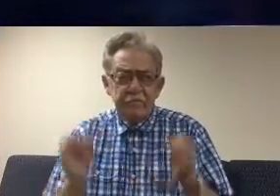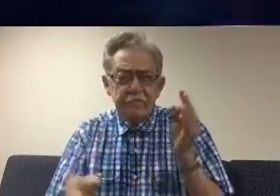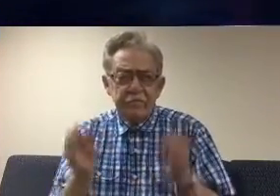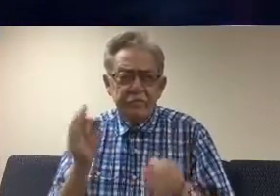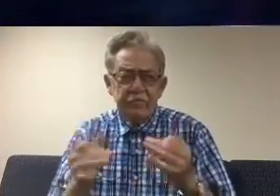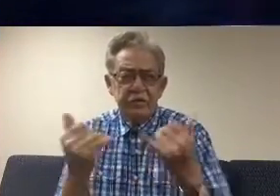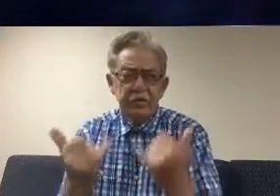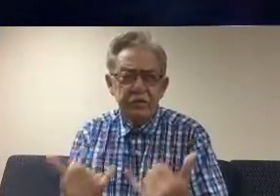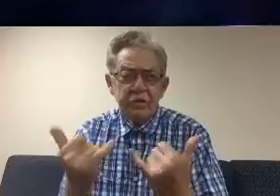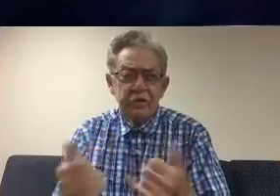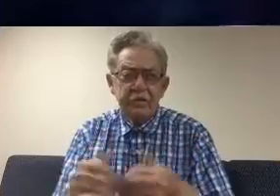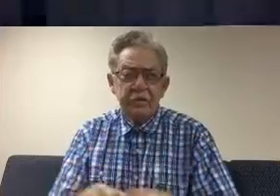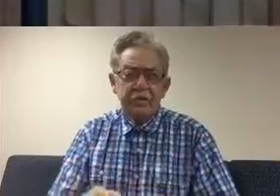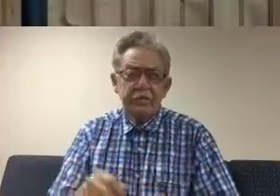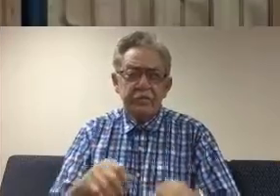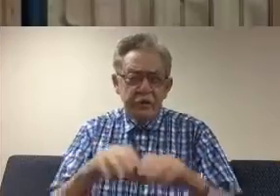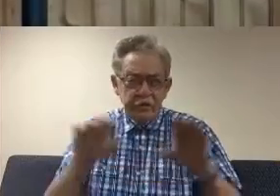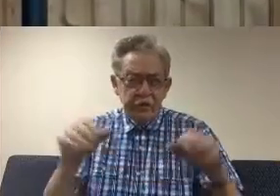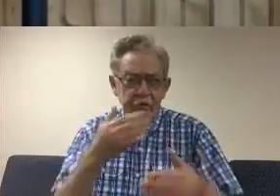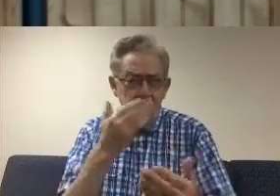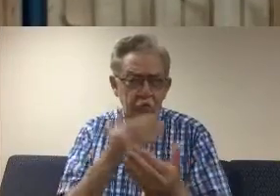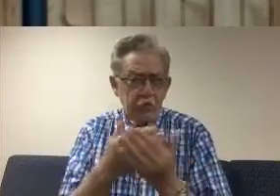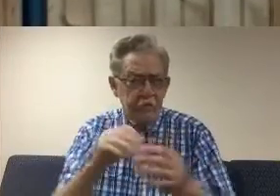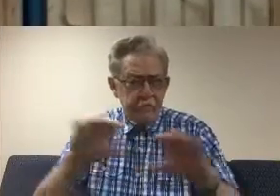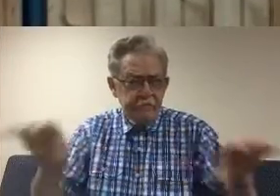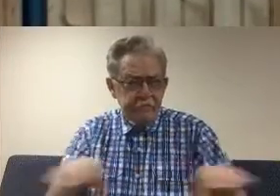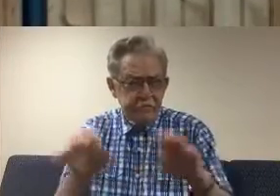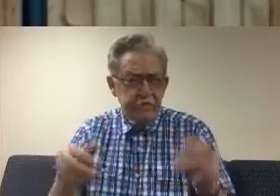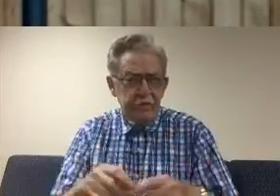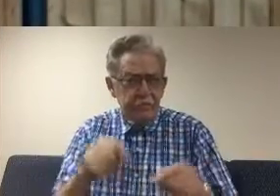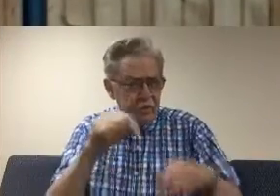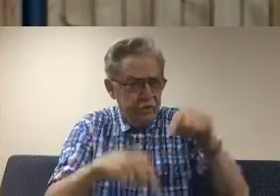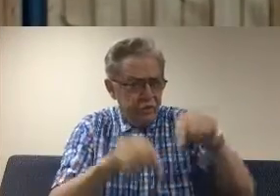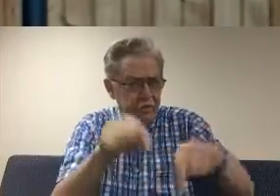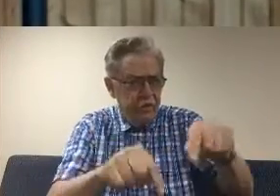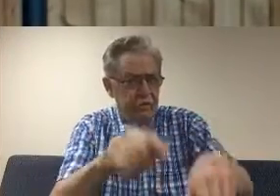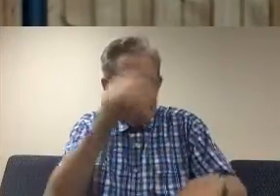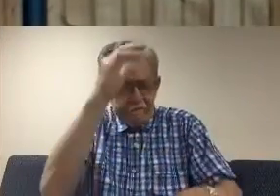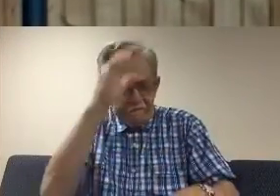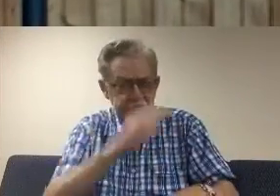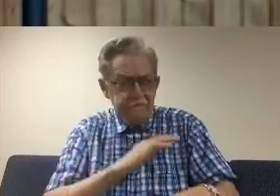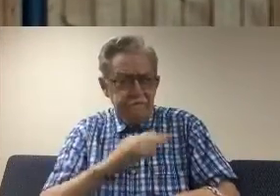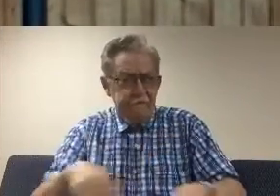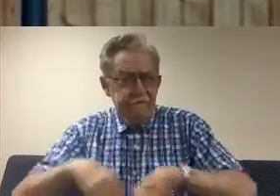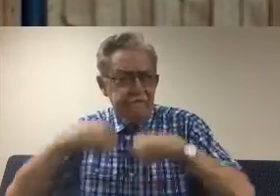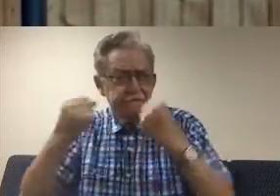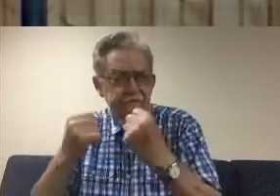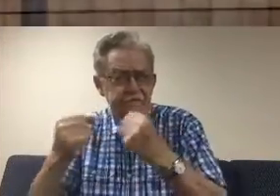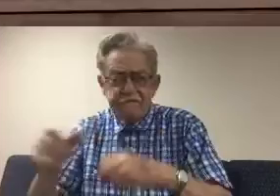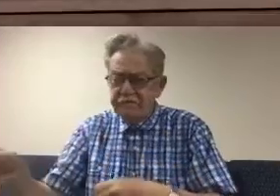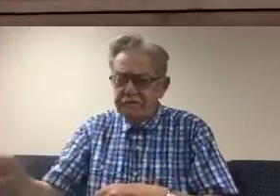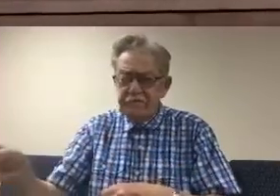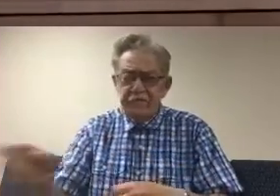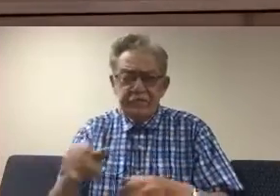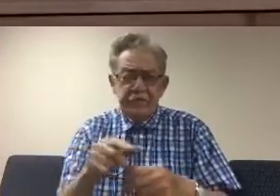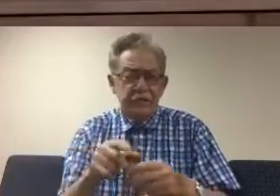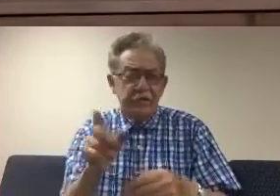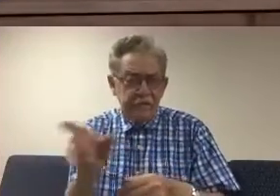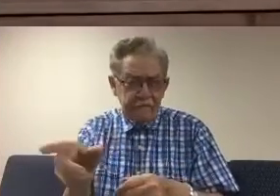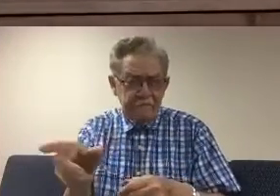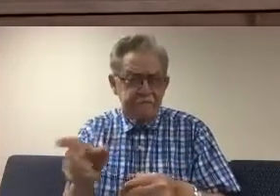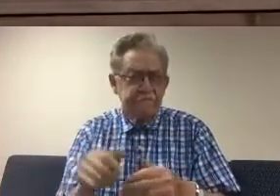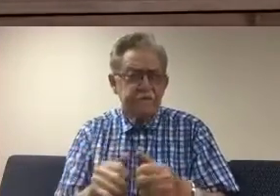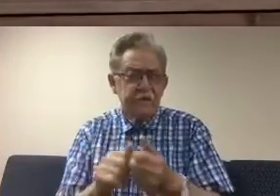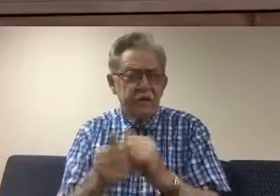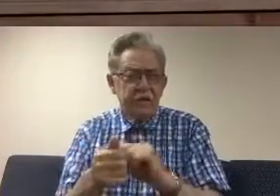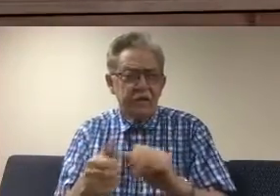to a crippled man, by what means this man has been healed? Okay, I get it. If you're wanting to know, how